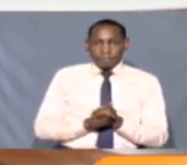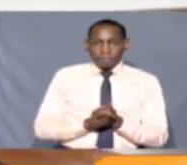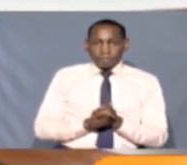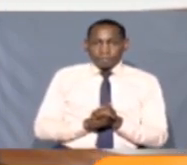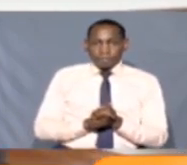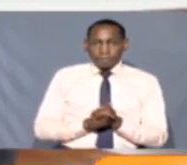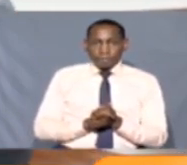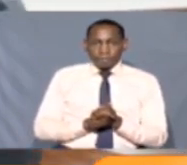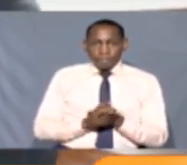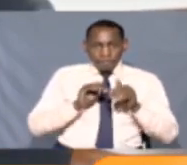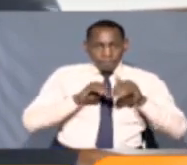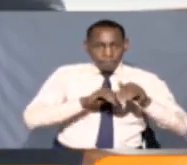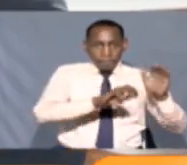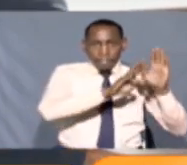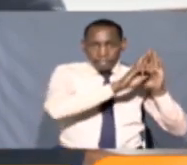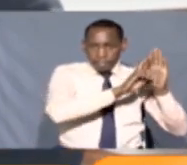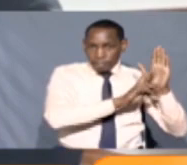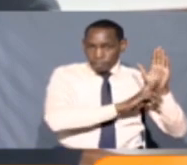DW1's evidence,